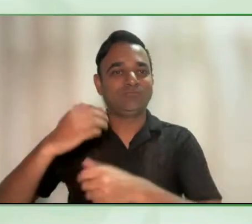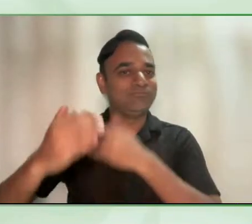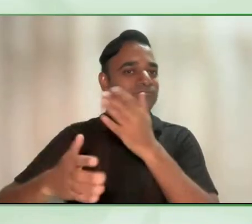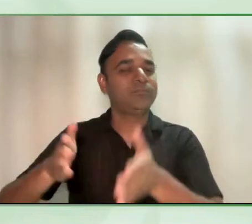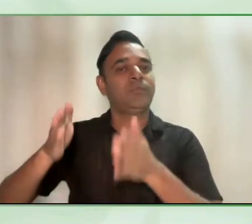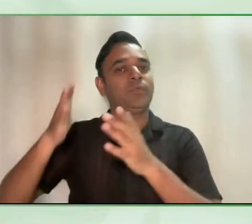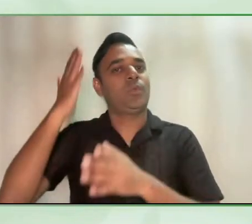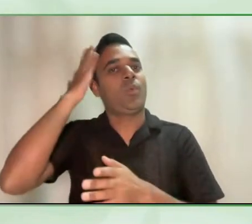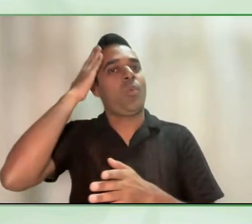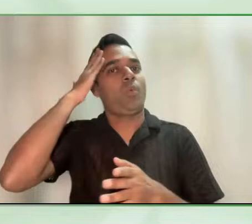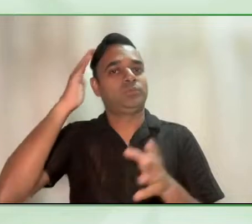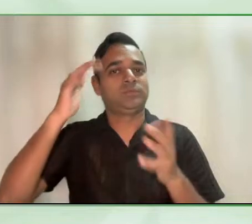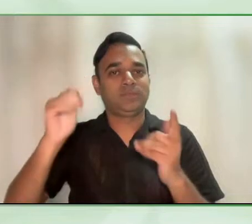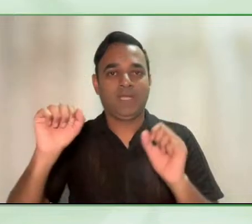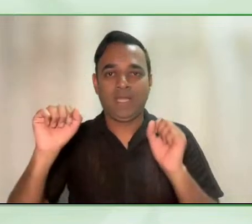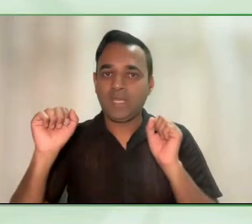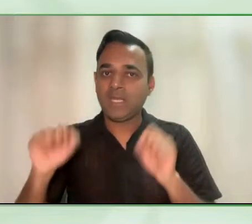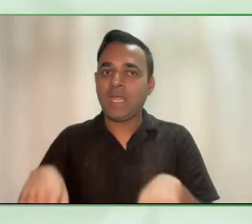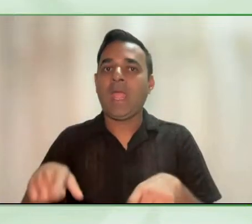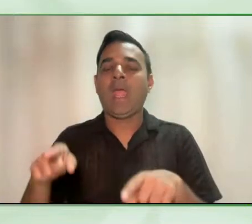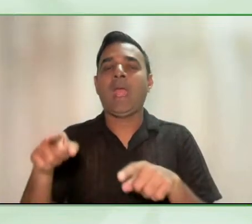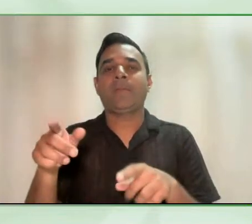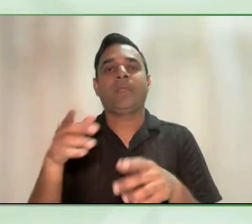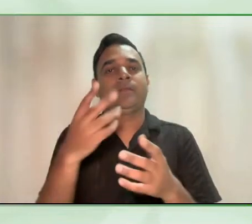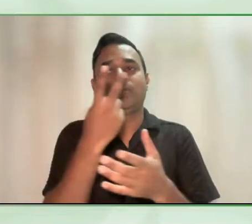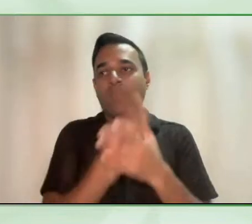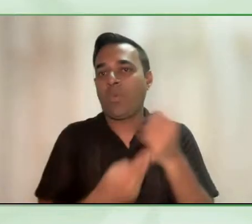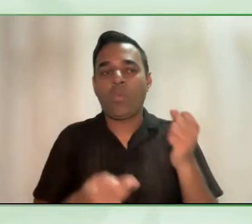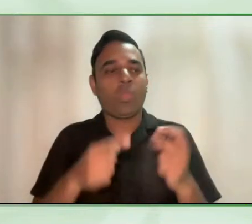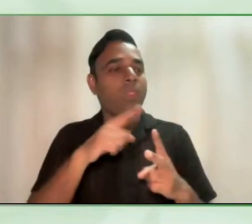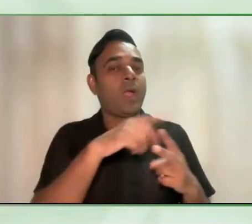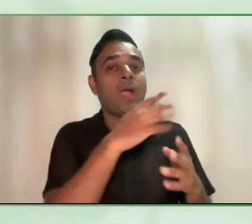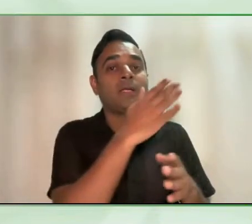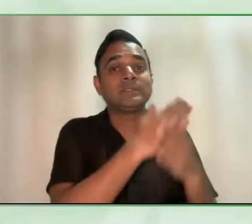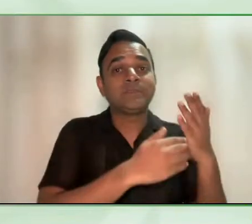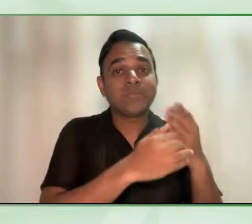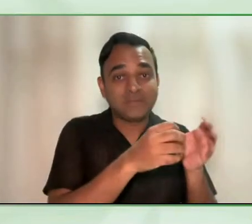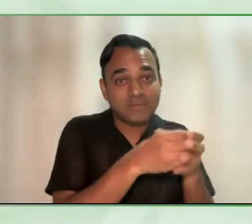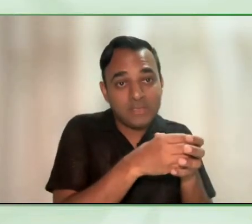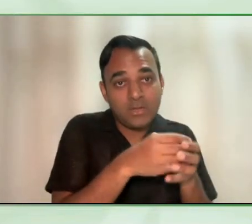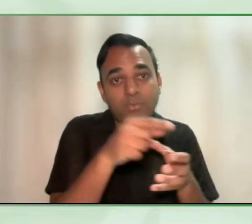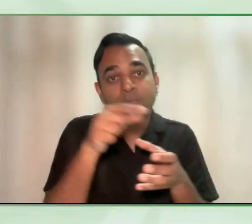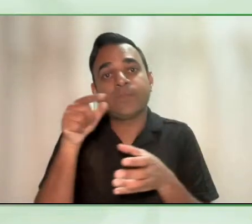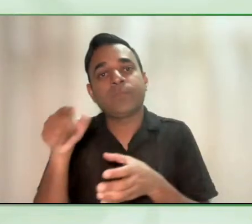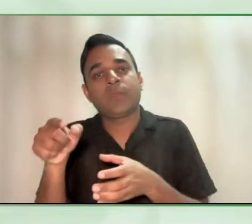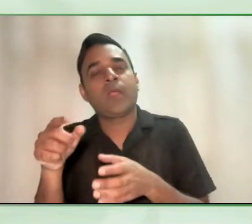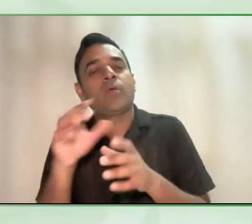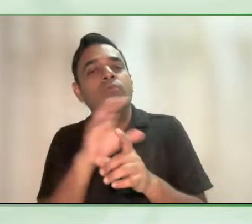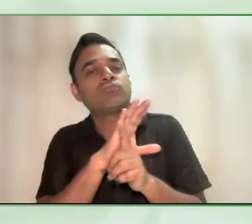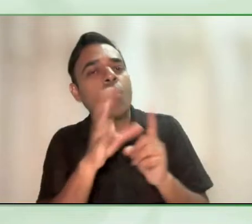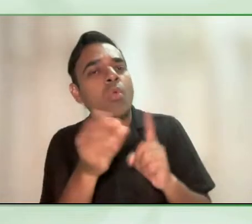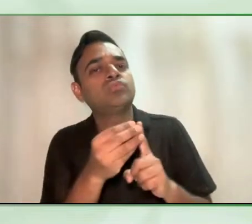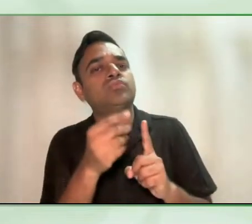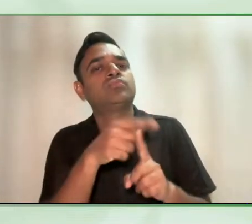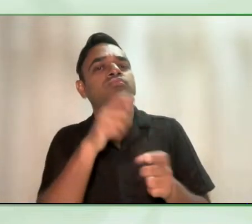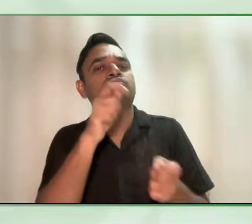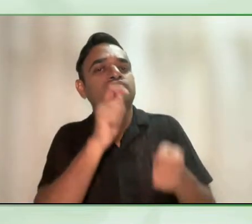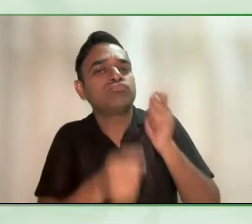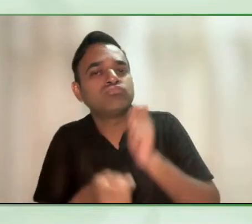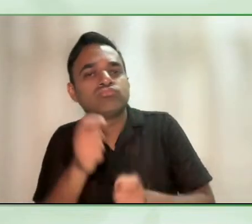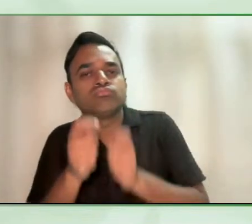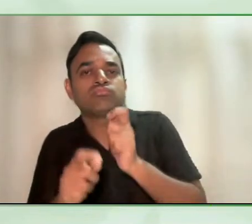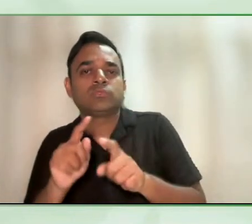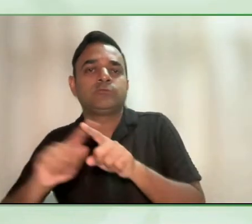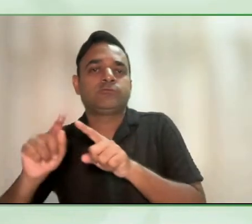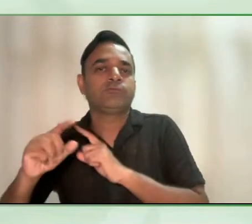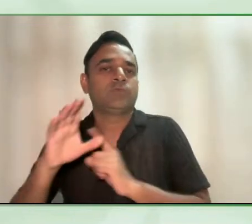way in this middle space to kind of connect and develop. And actually, that's what my research is about, which I hope to be able